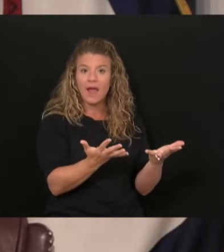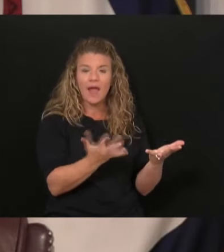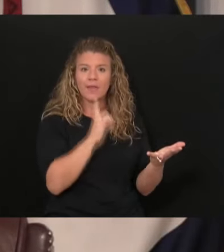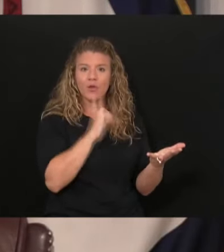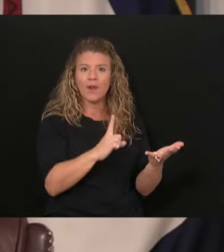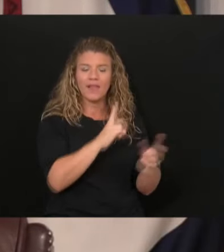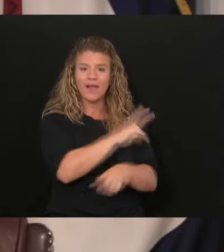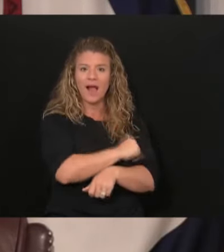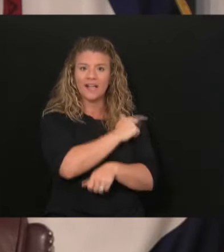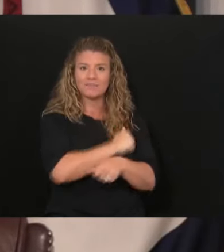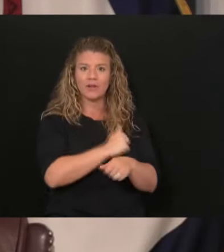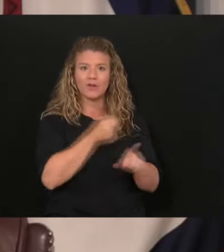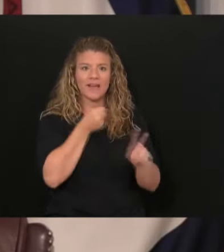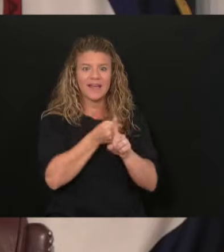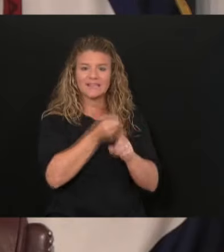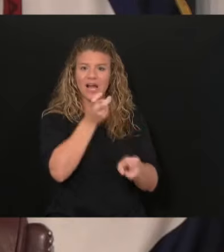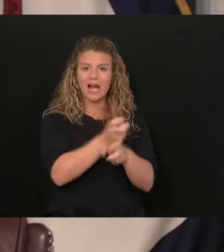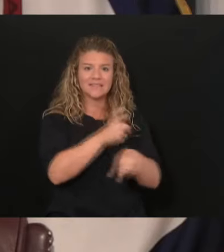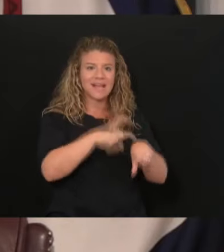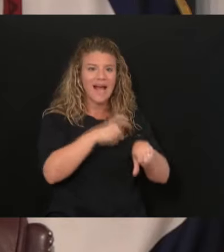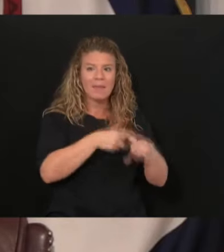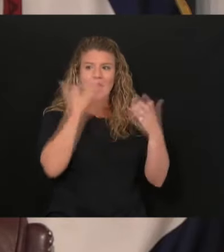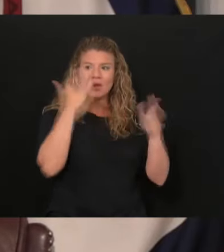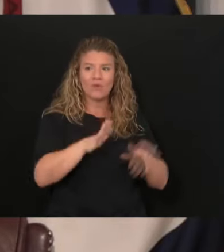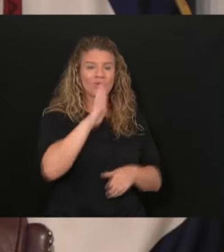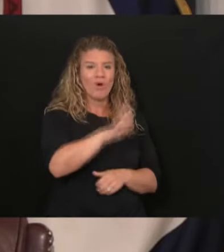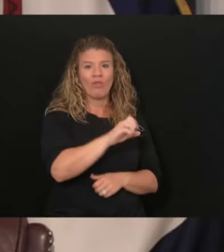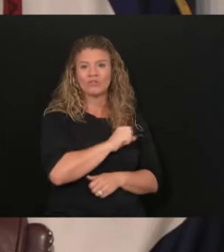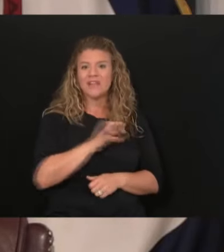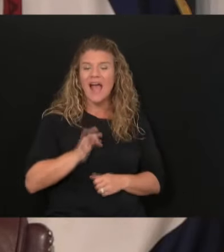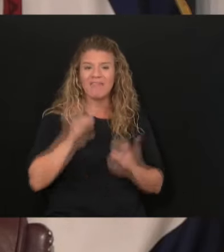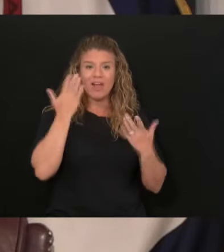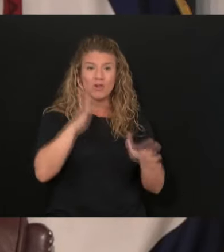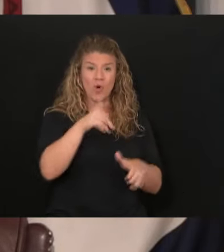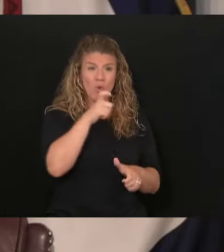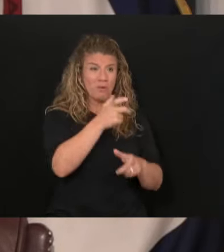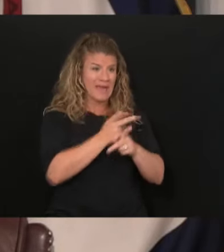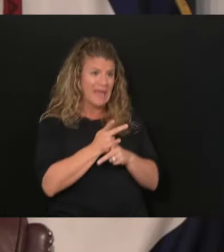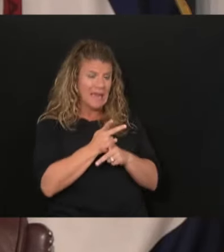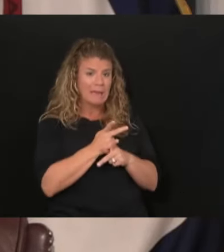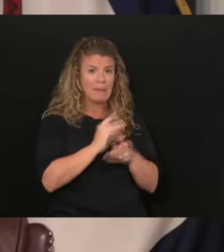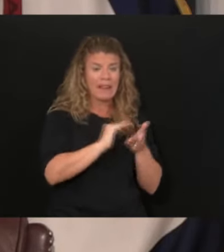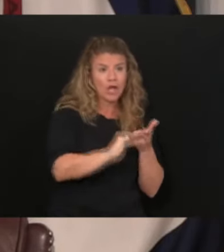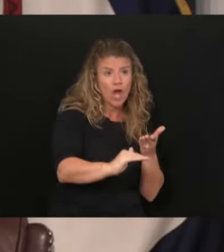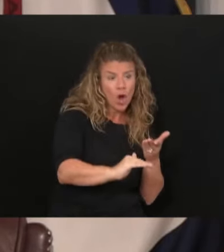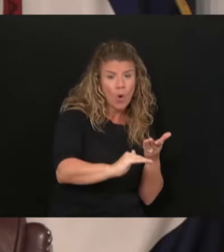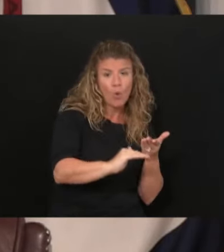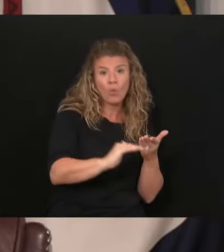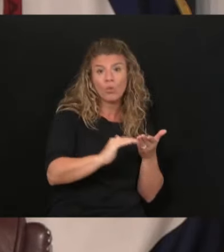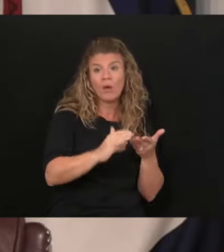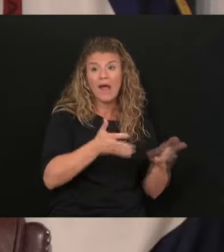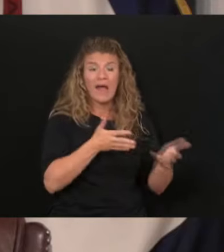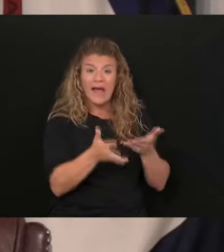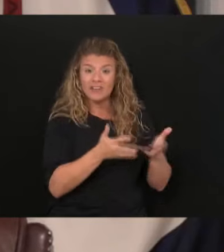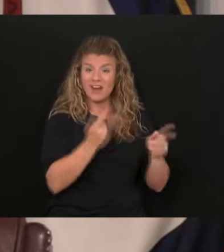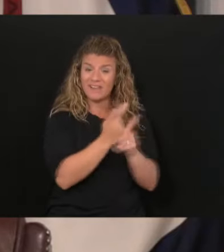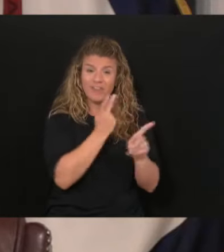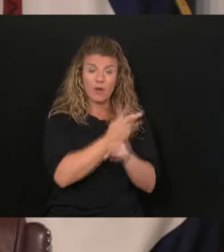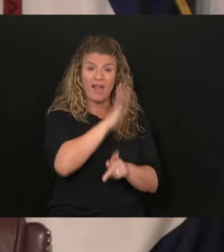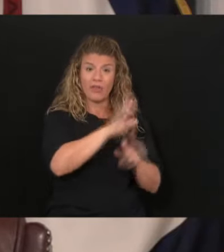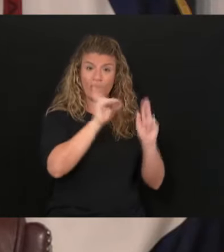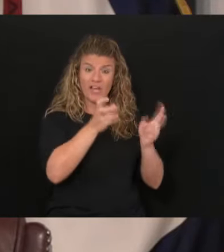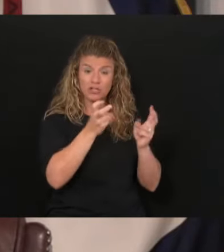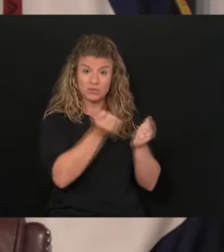really, really tough times. They don't know about their staff, who to keep, who to let go, all kinds of issues like